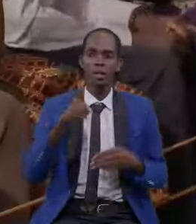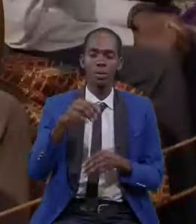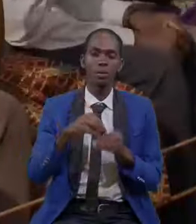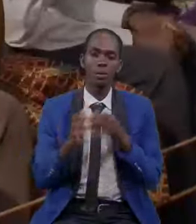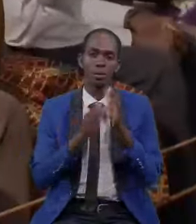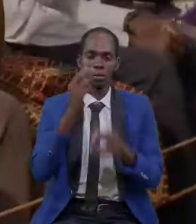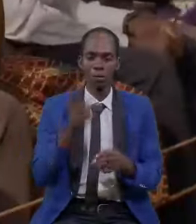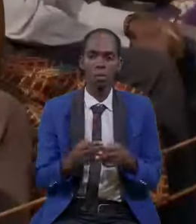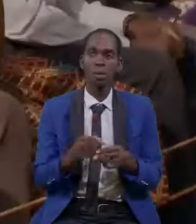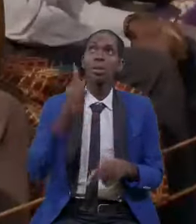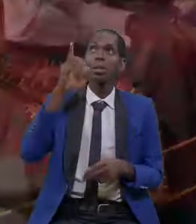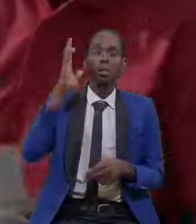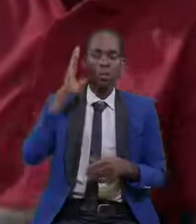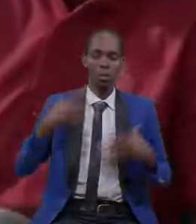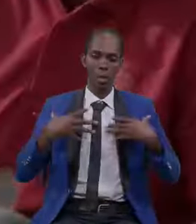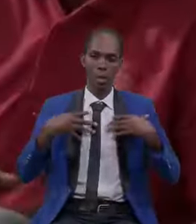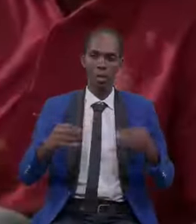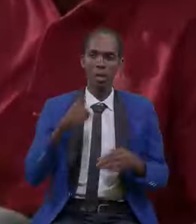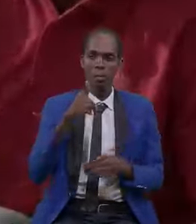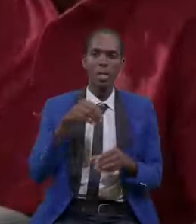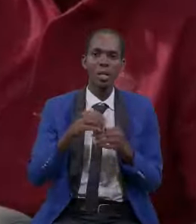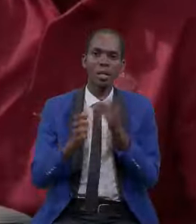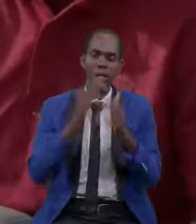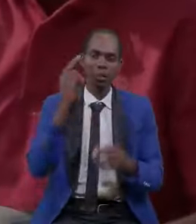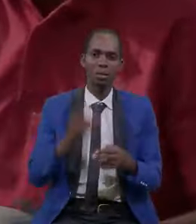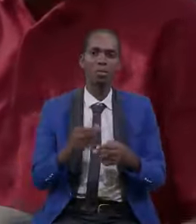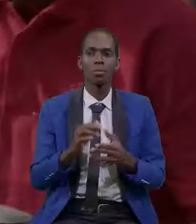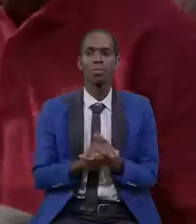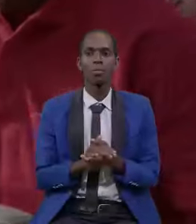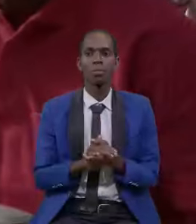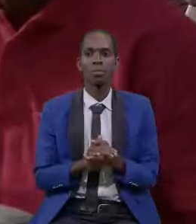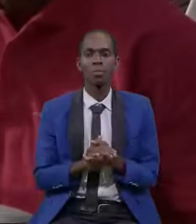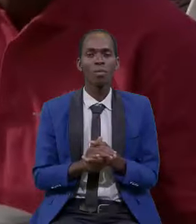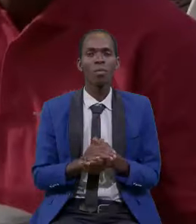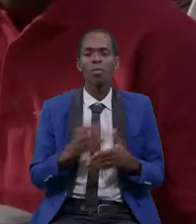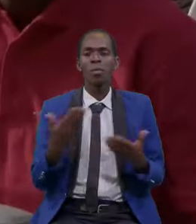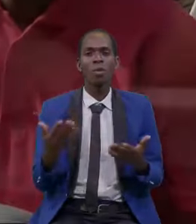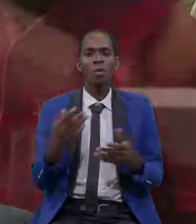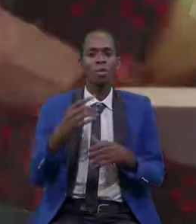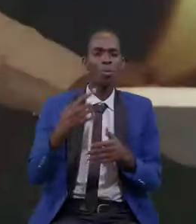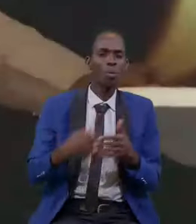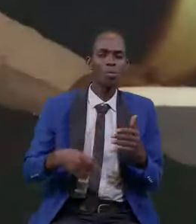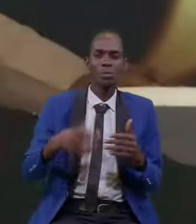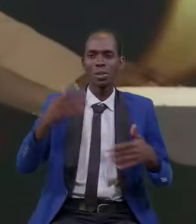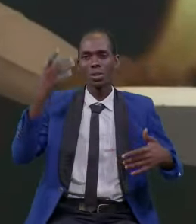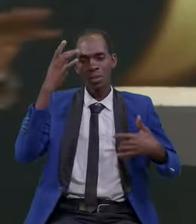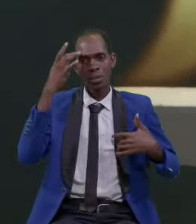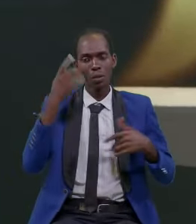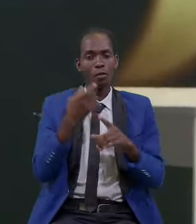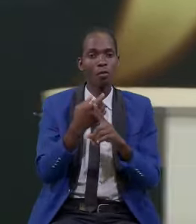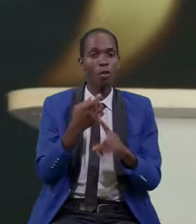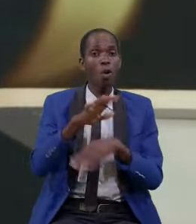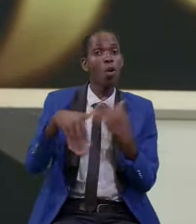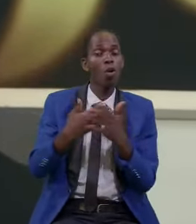It will heal you. All sicknesses from self. I didn't hear that